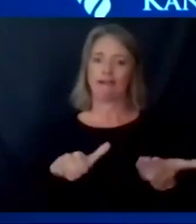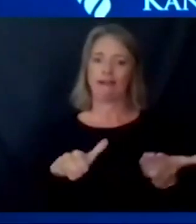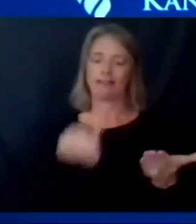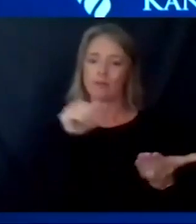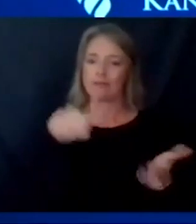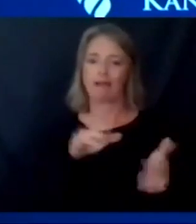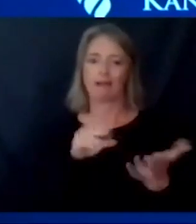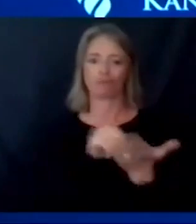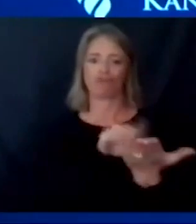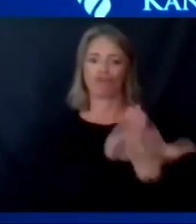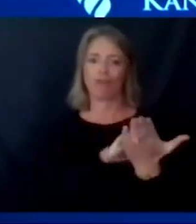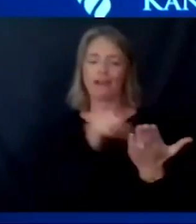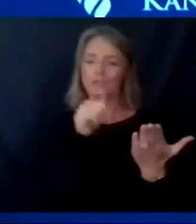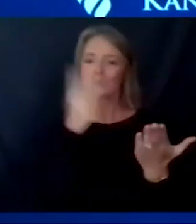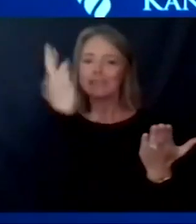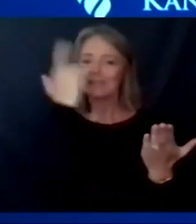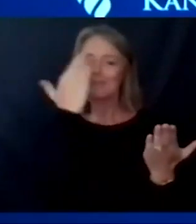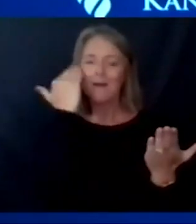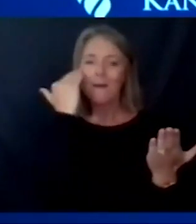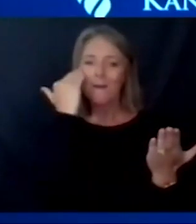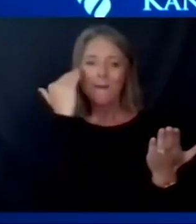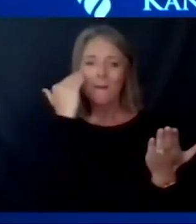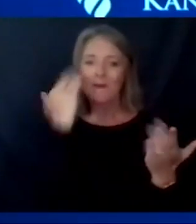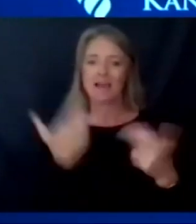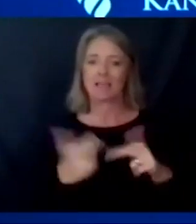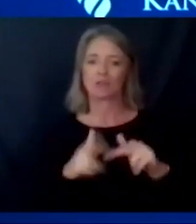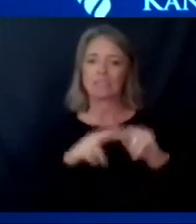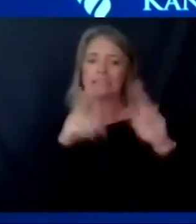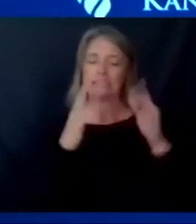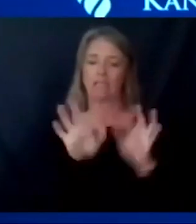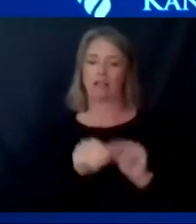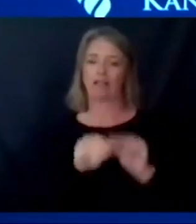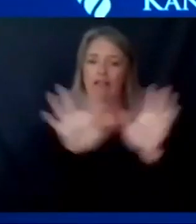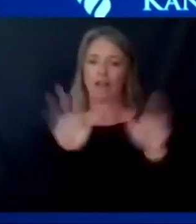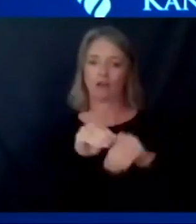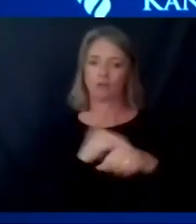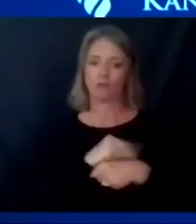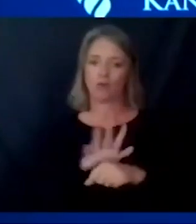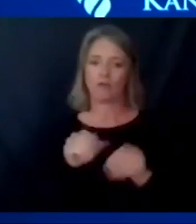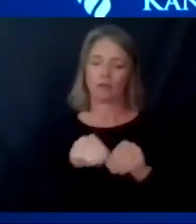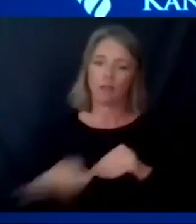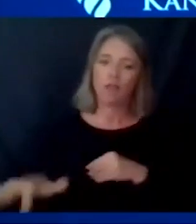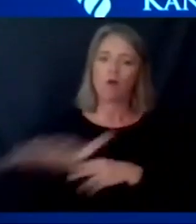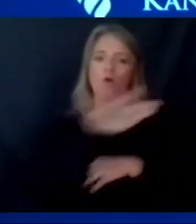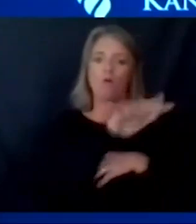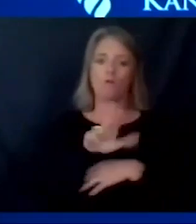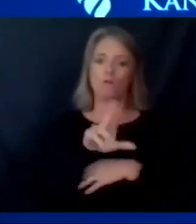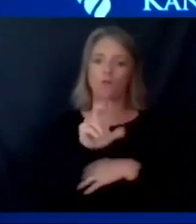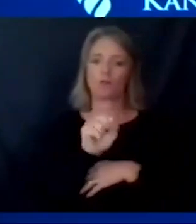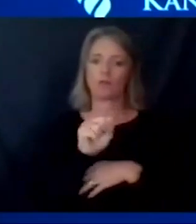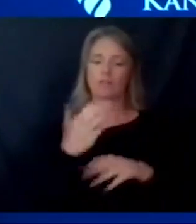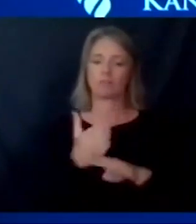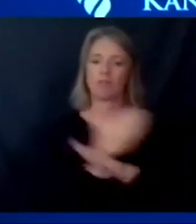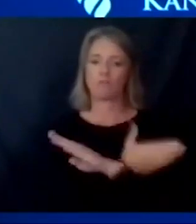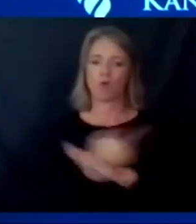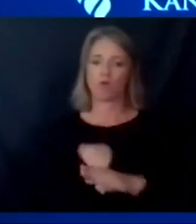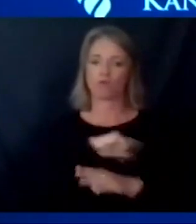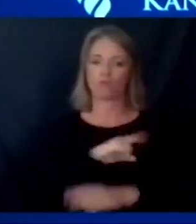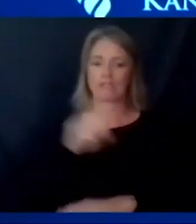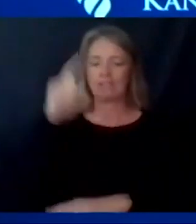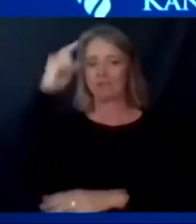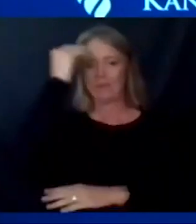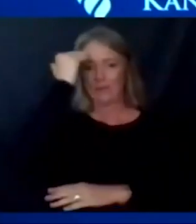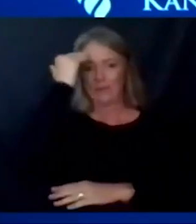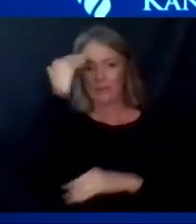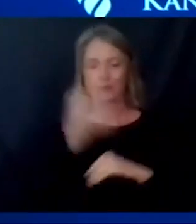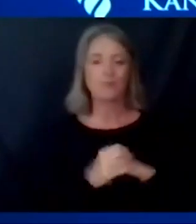know. And I think it's become increasingly clear that COVID was circulating in the United States before what we thought. And so I